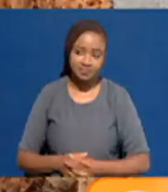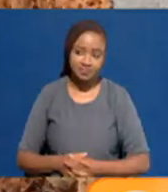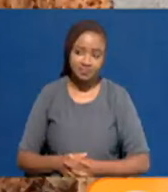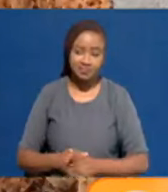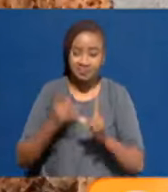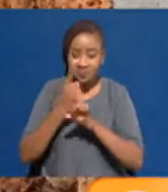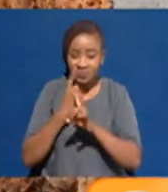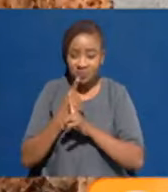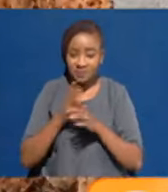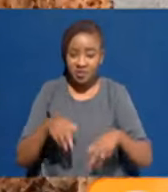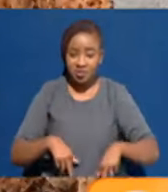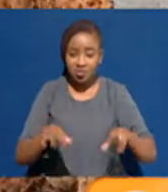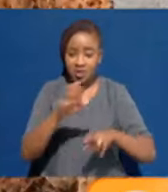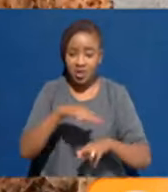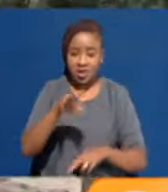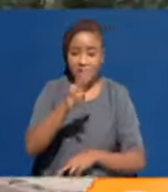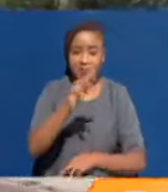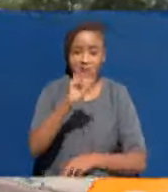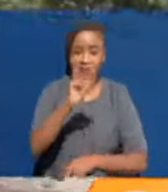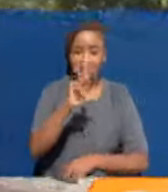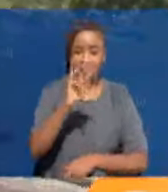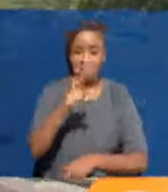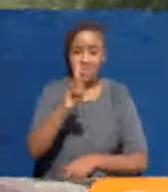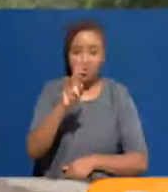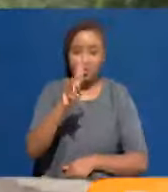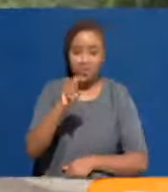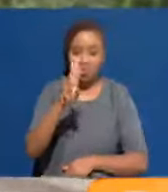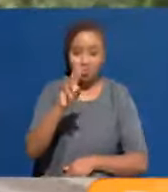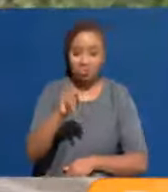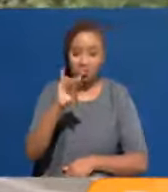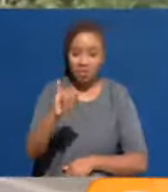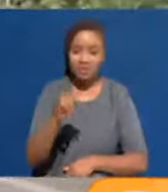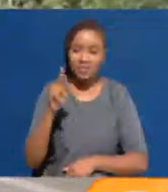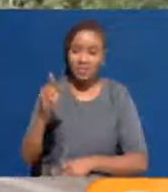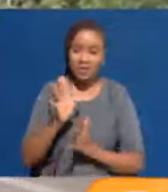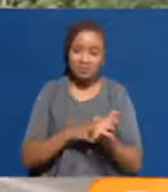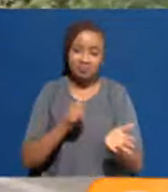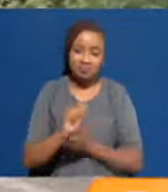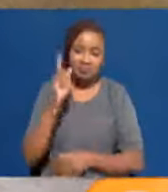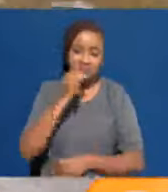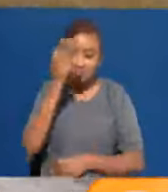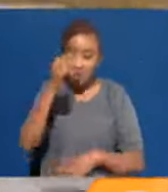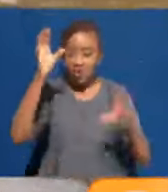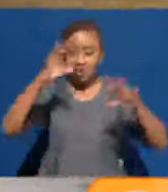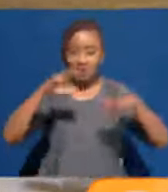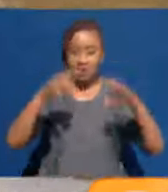Hola town in an area known as Mikinduni are also damaged extensively by the raging floods.